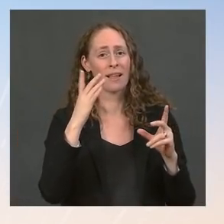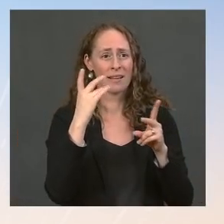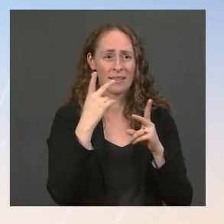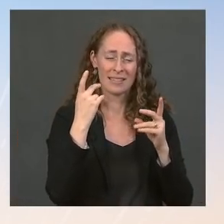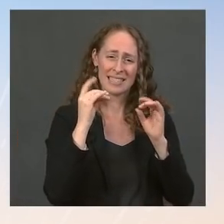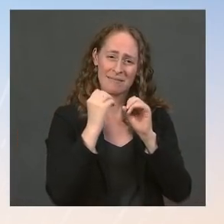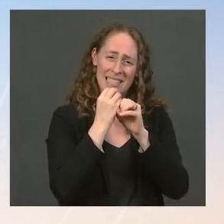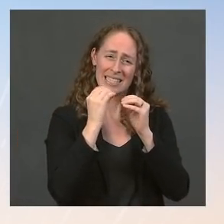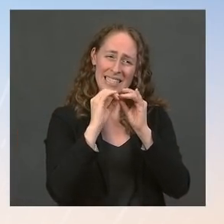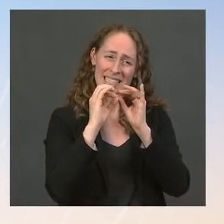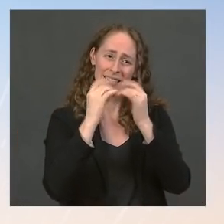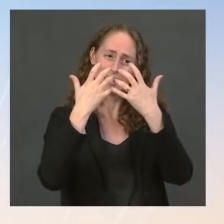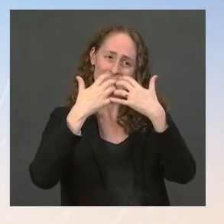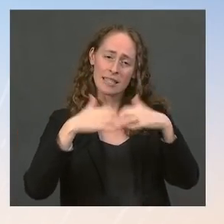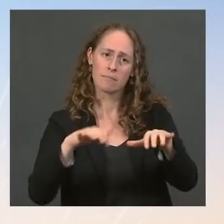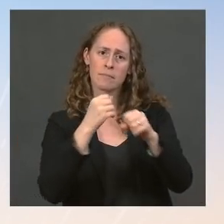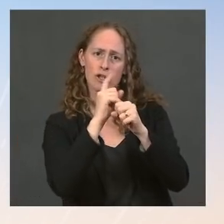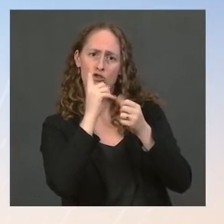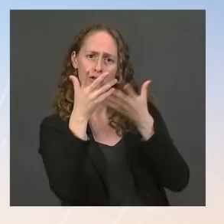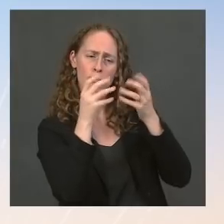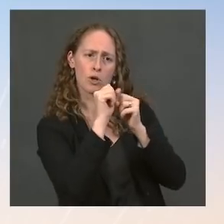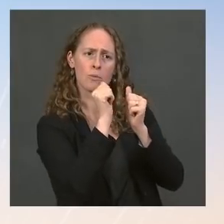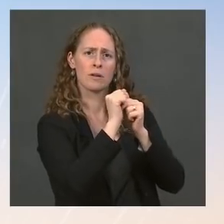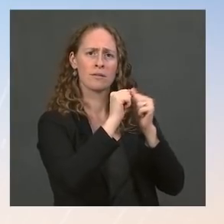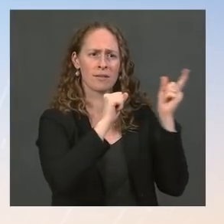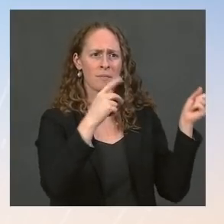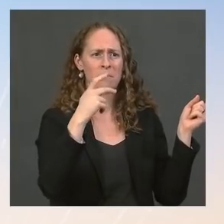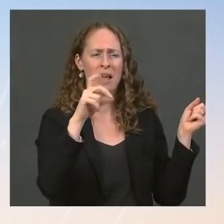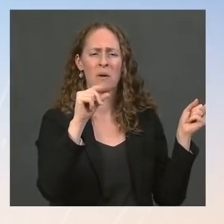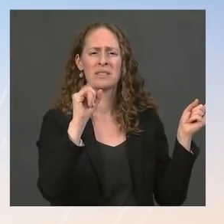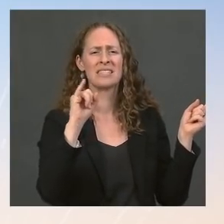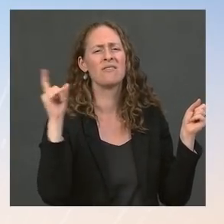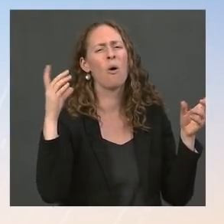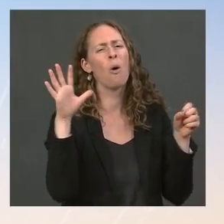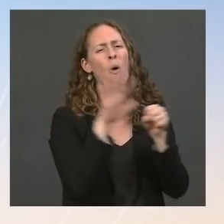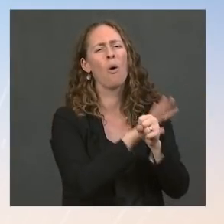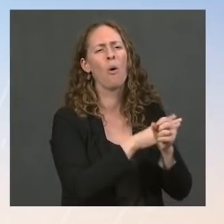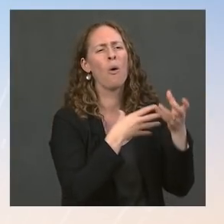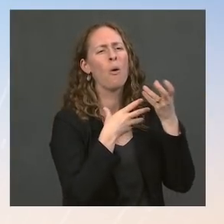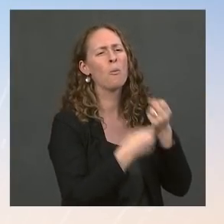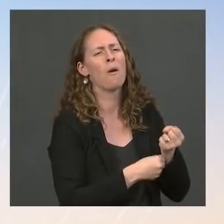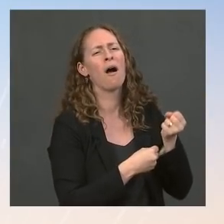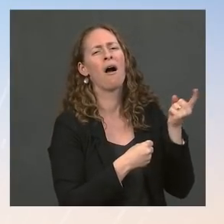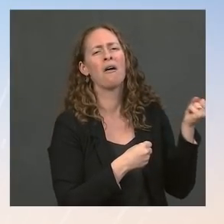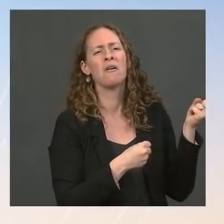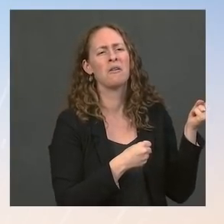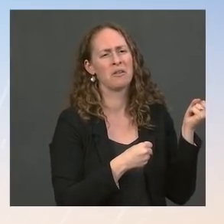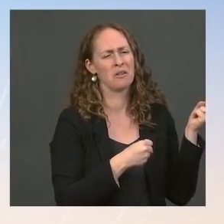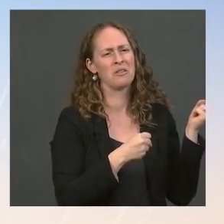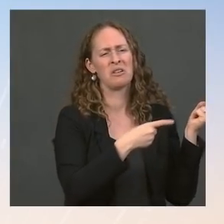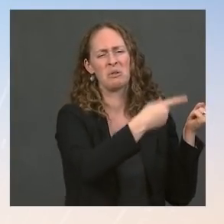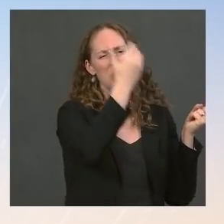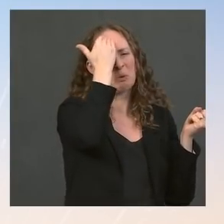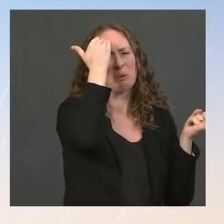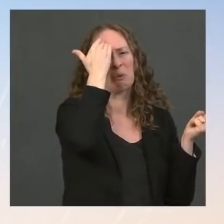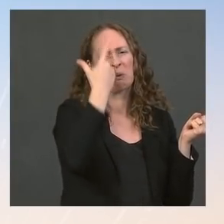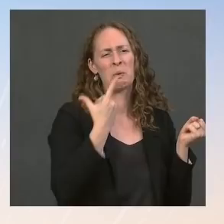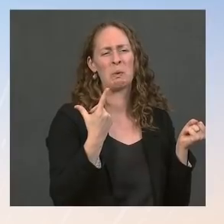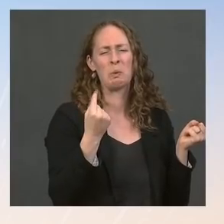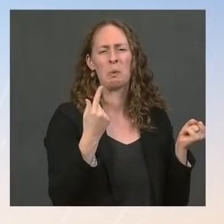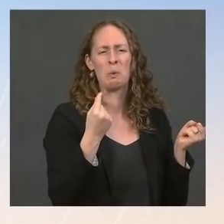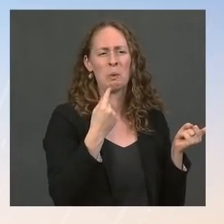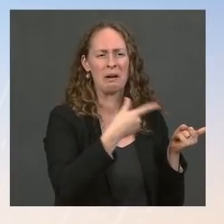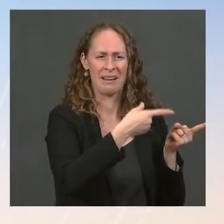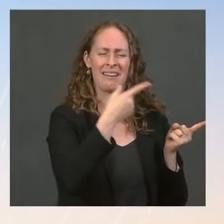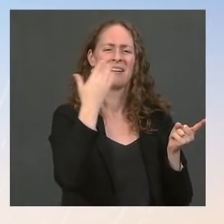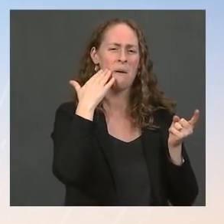Speaker Pelosi. He trusts her implicitly. He knows that she knows what her caucus needs. There's a shared commitment to winning this vote.